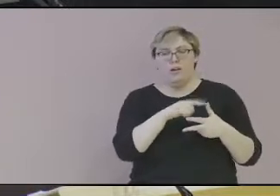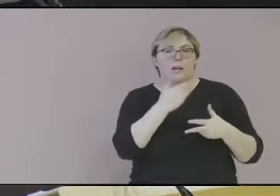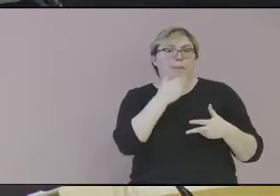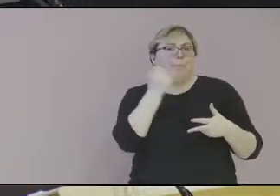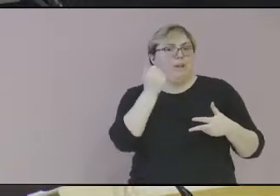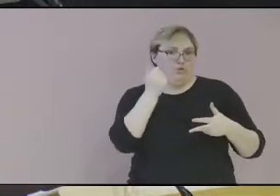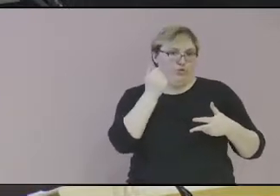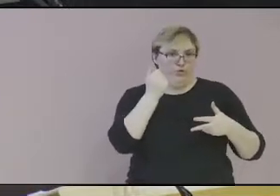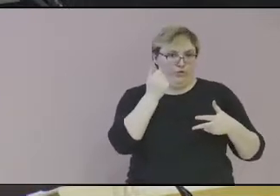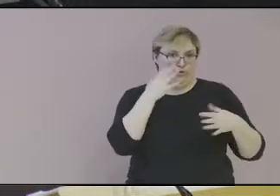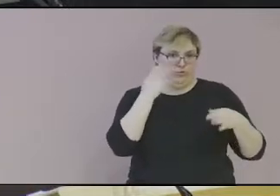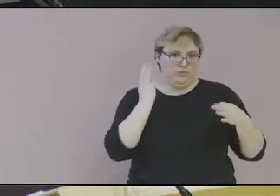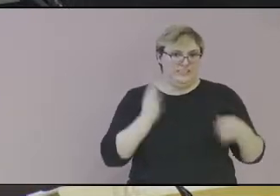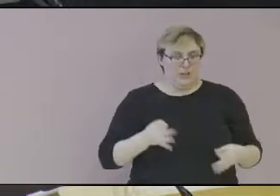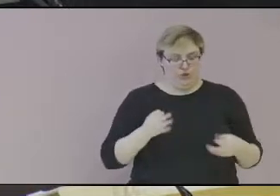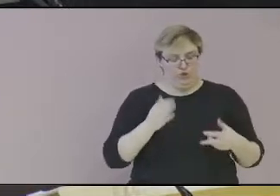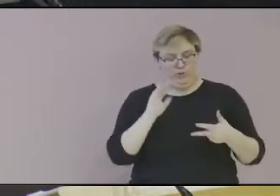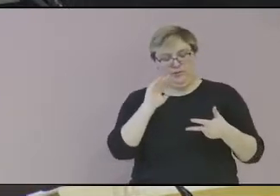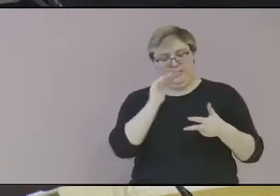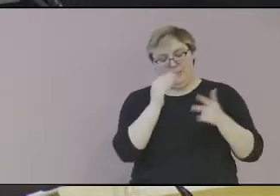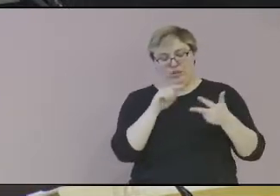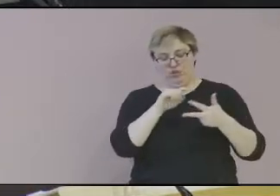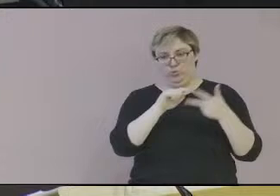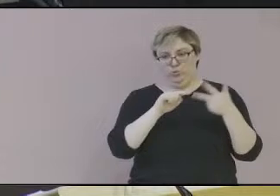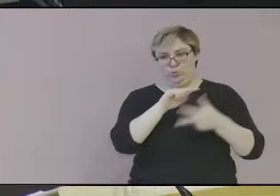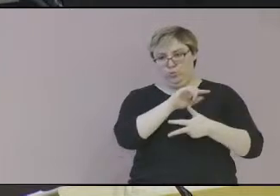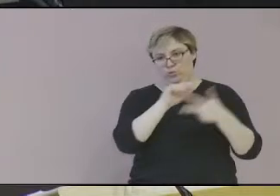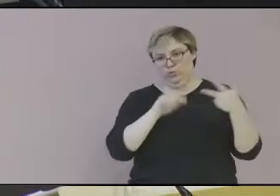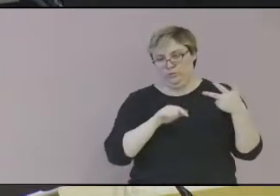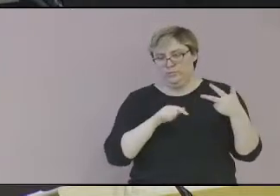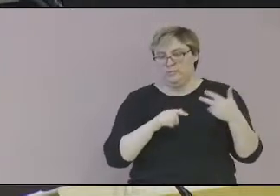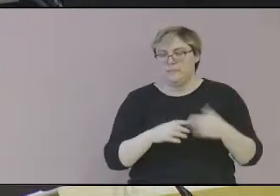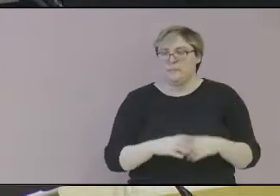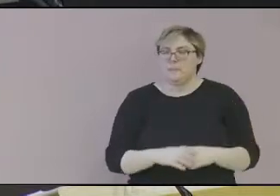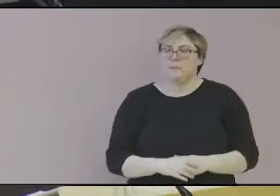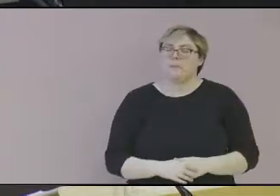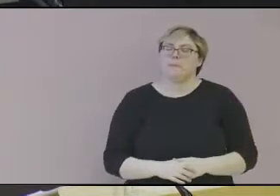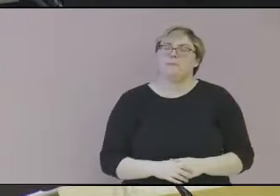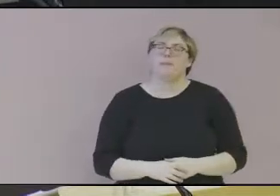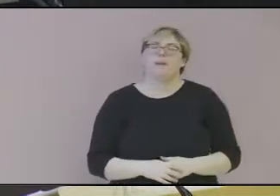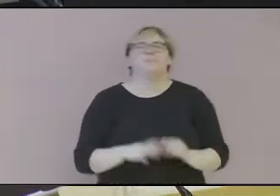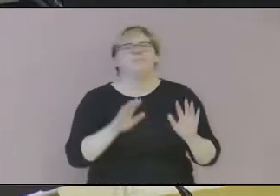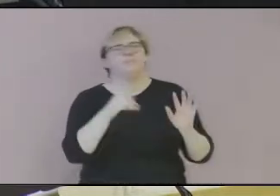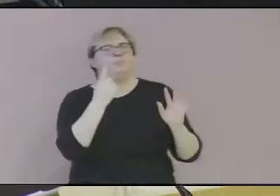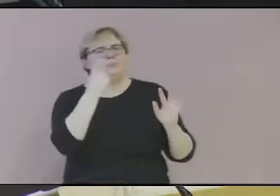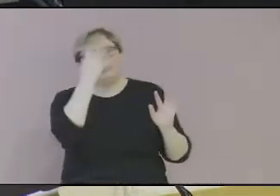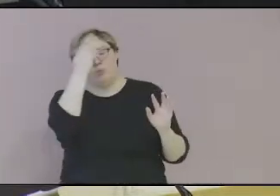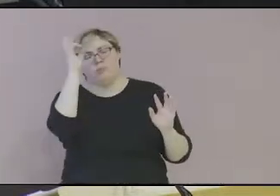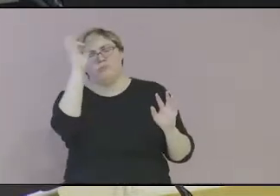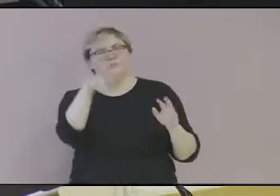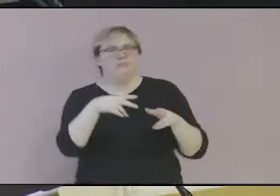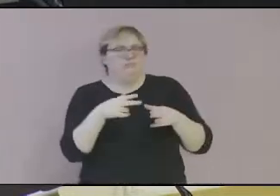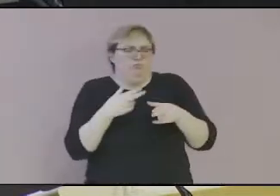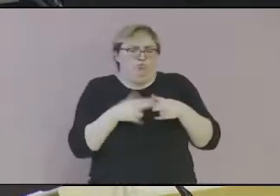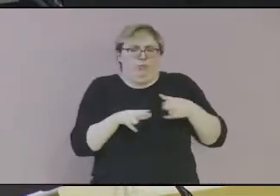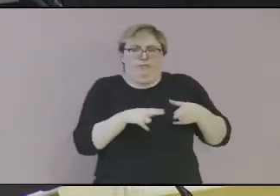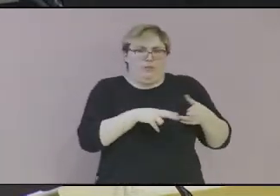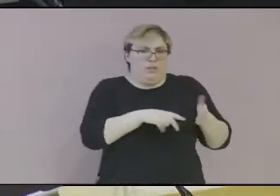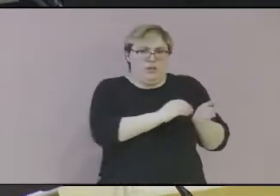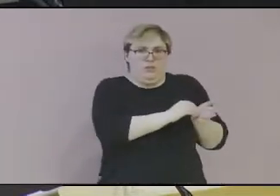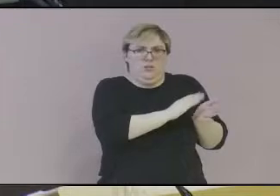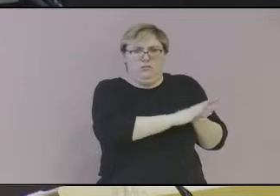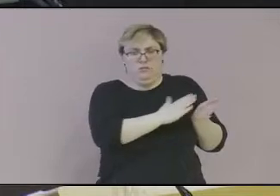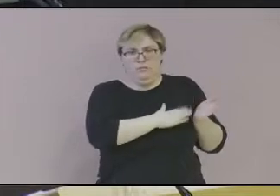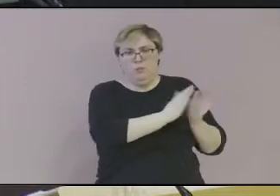it. But each of these systems, and the other thing I should say that I briefly mentioned in my chapter but not here, a lot of this is